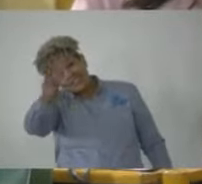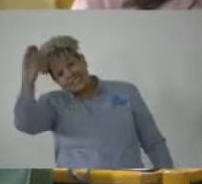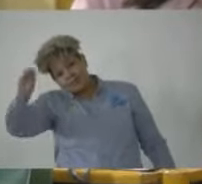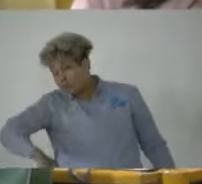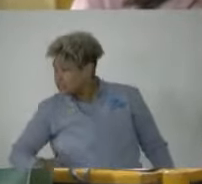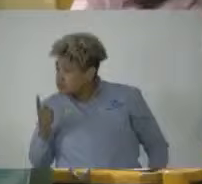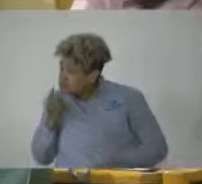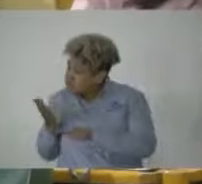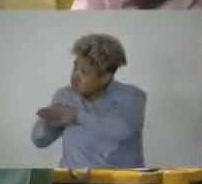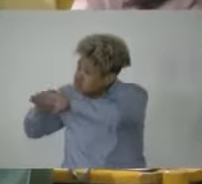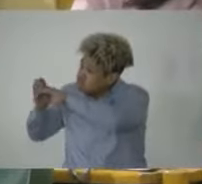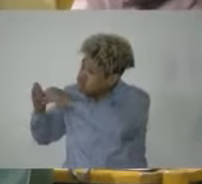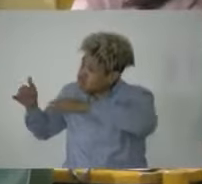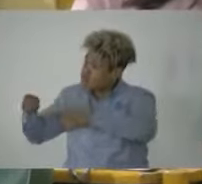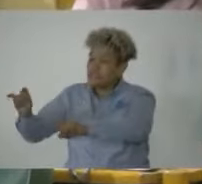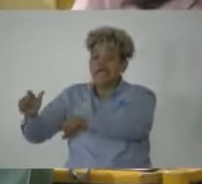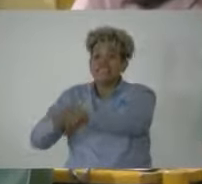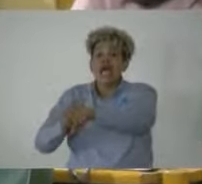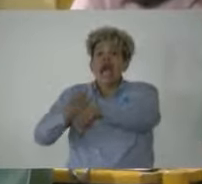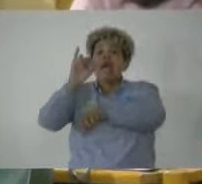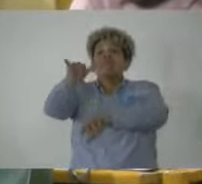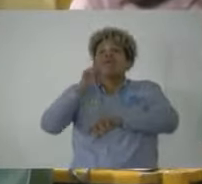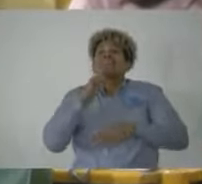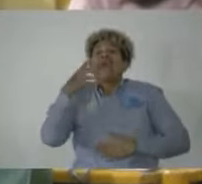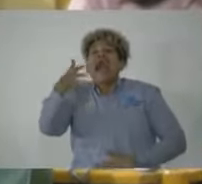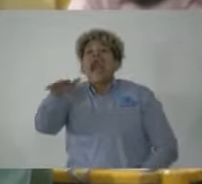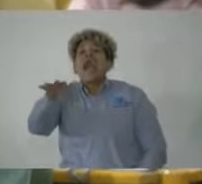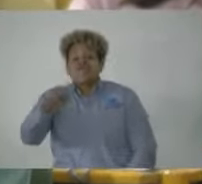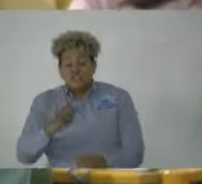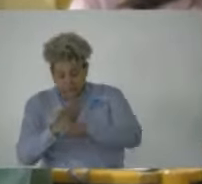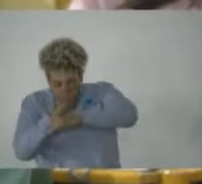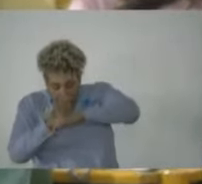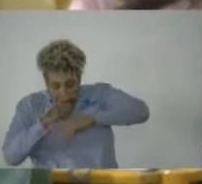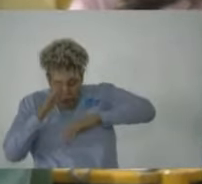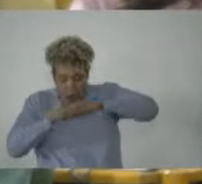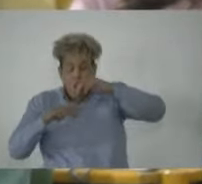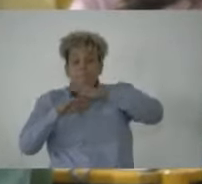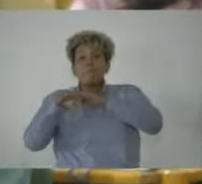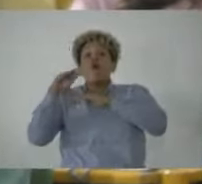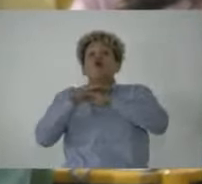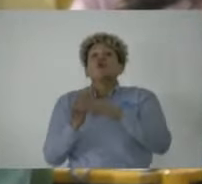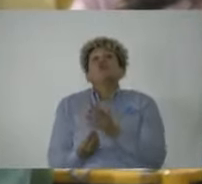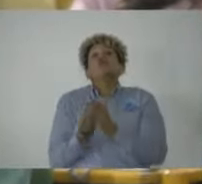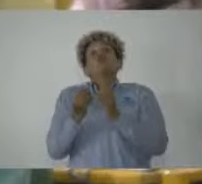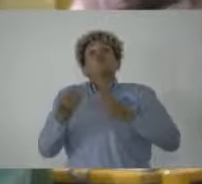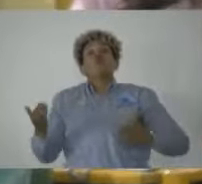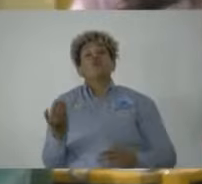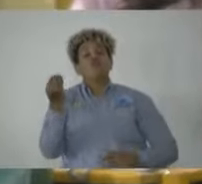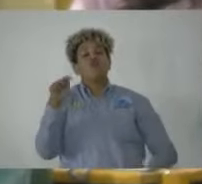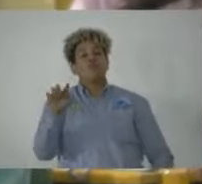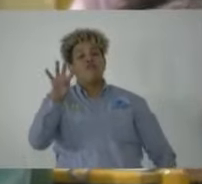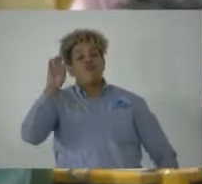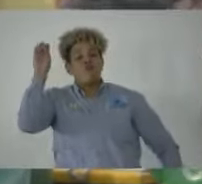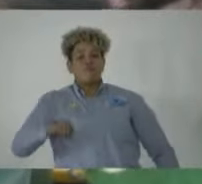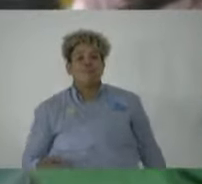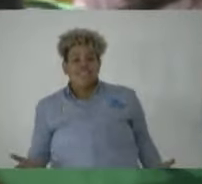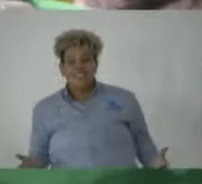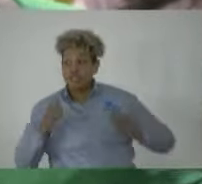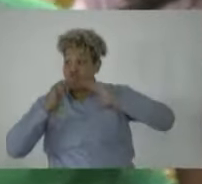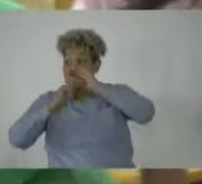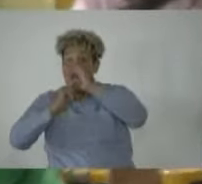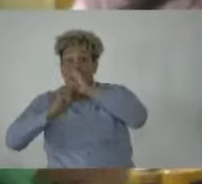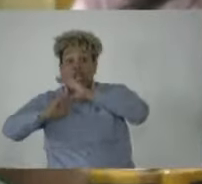236% over that period. That's an average annual compounded growth of 14.4% and